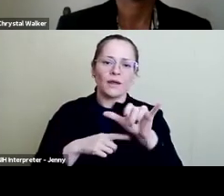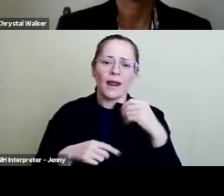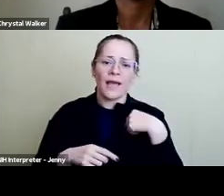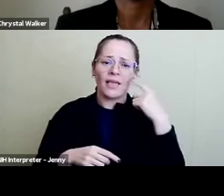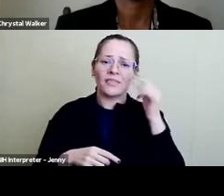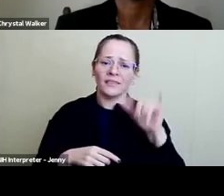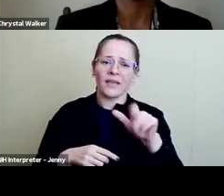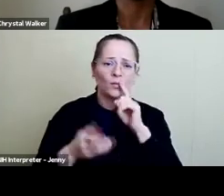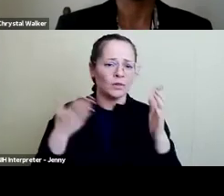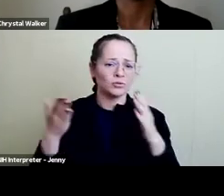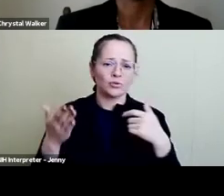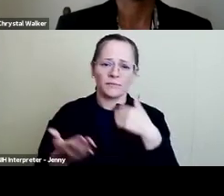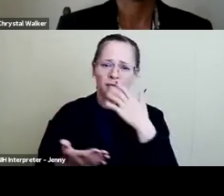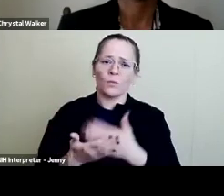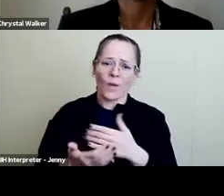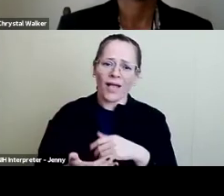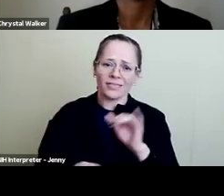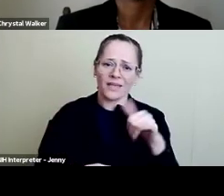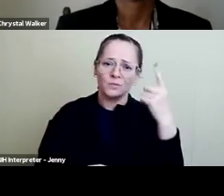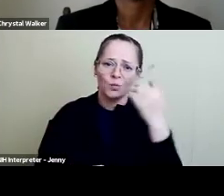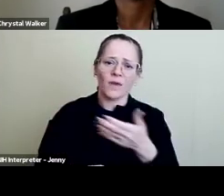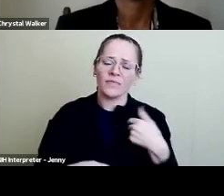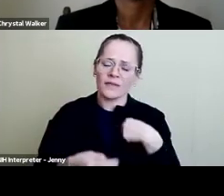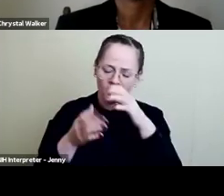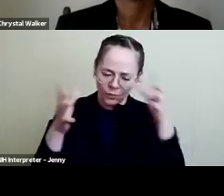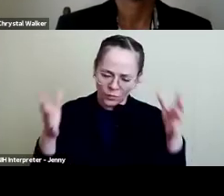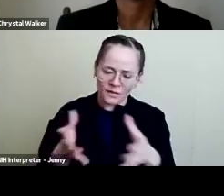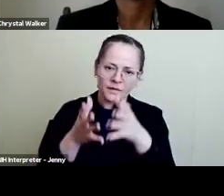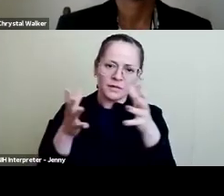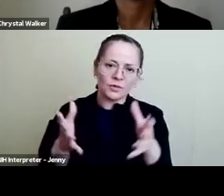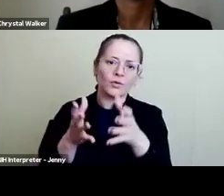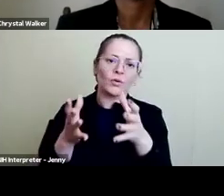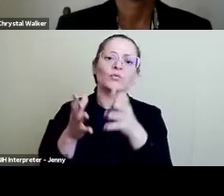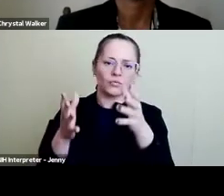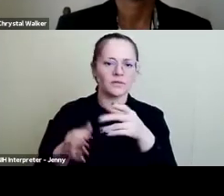that has served me very well. And so that is one thing that I would encourage students